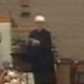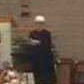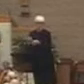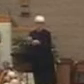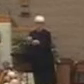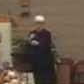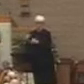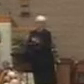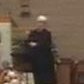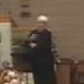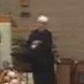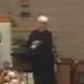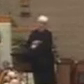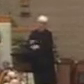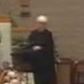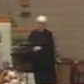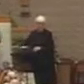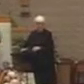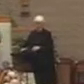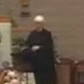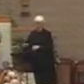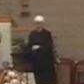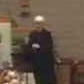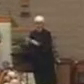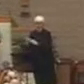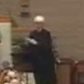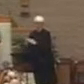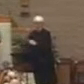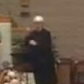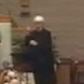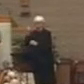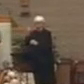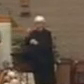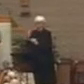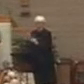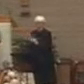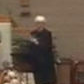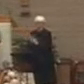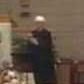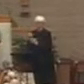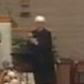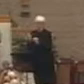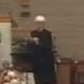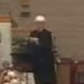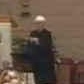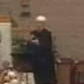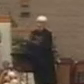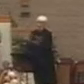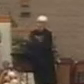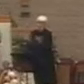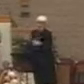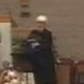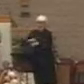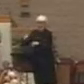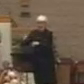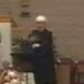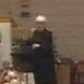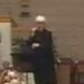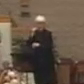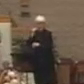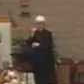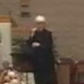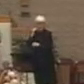days as a child in Nazareth, so he understood Jesus just a little bit better. Maybe he invited him into the home of the